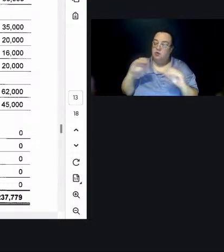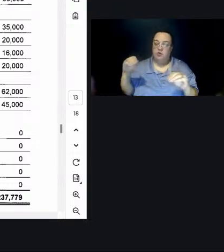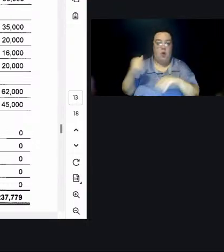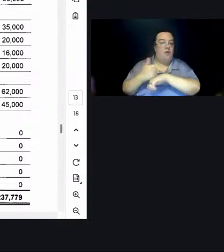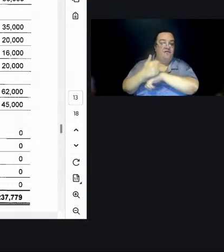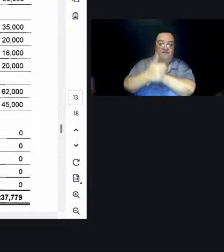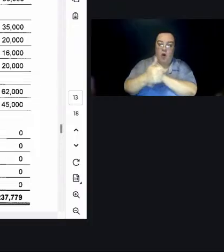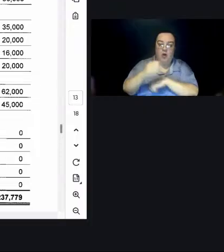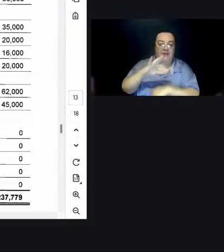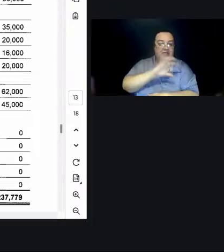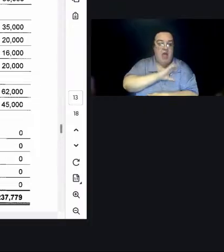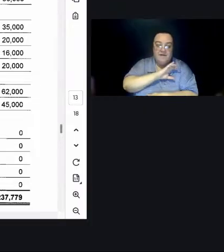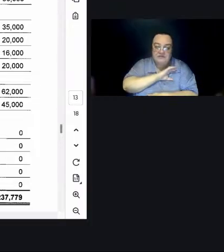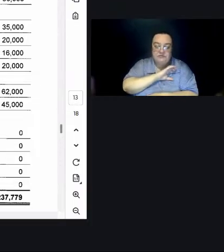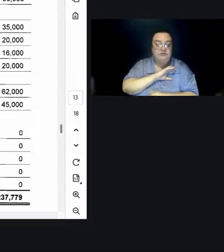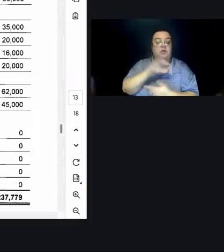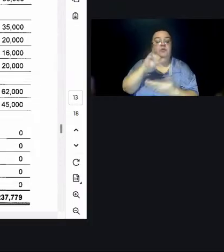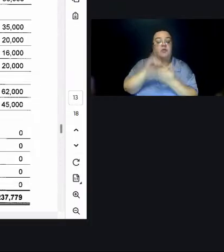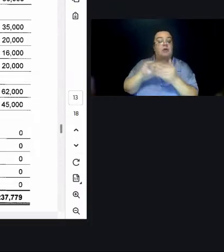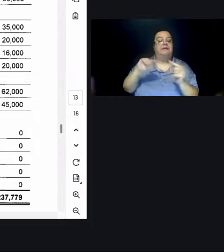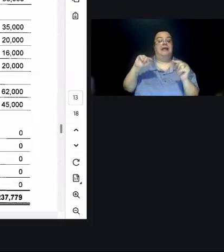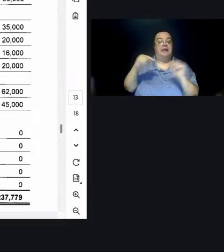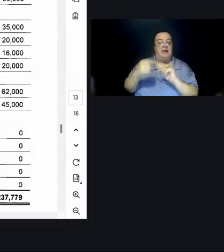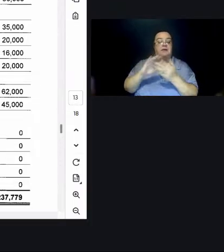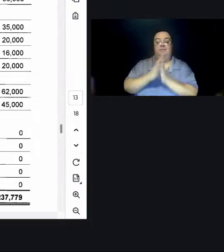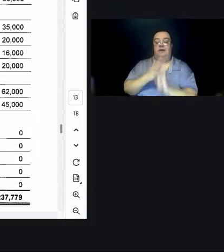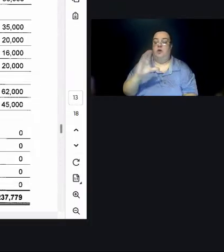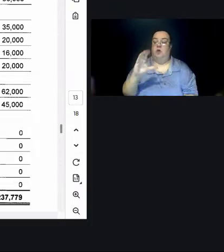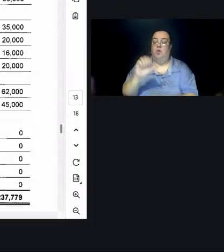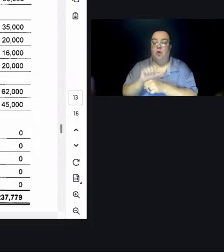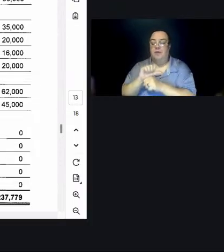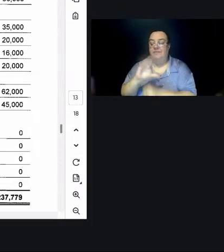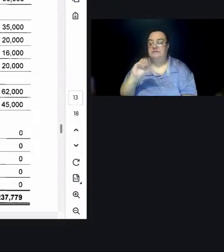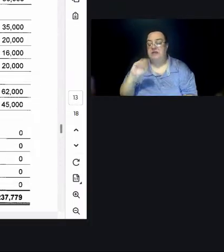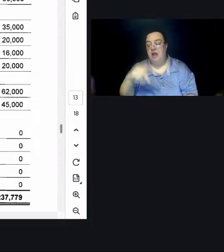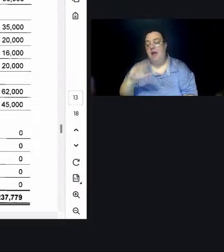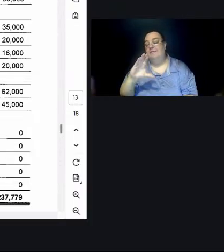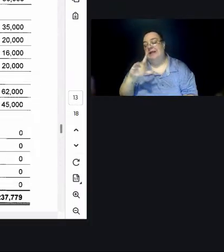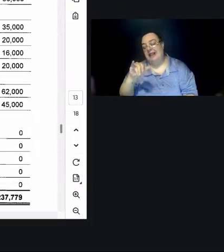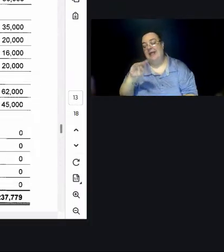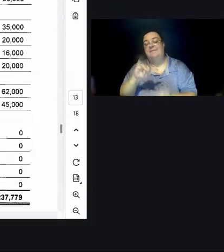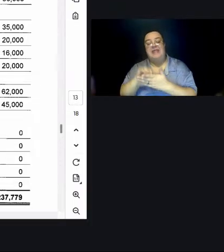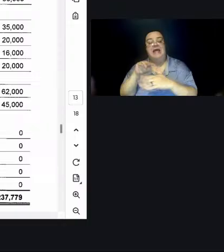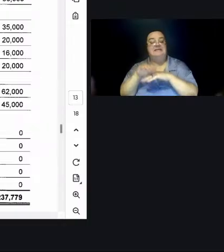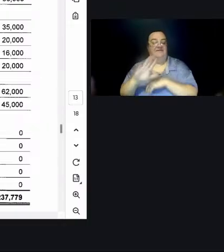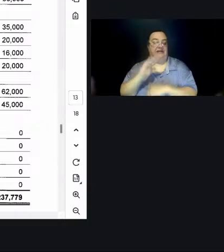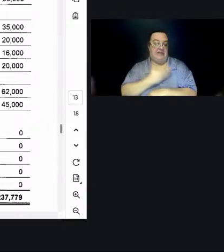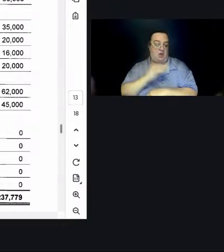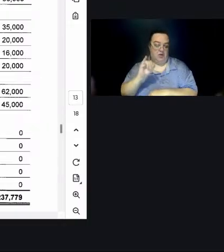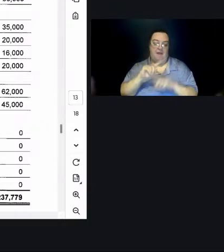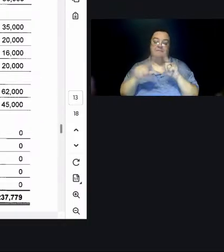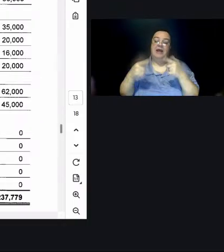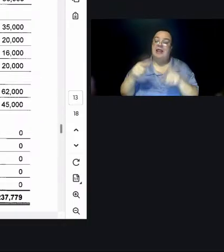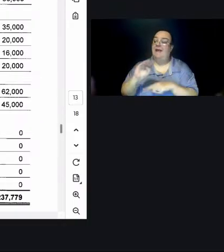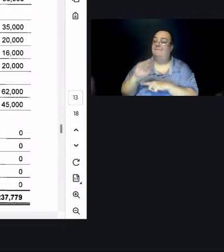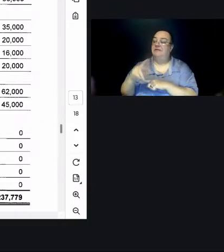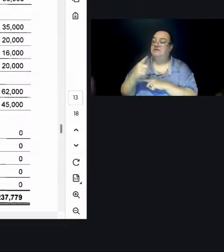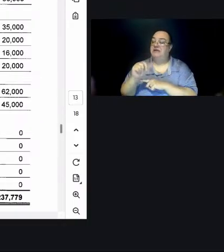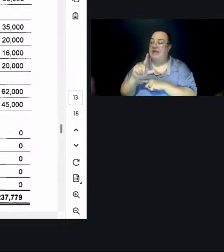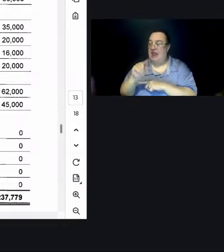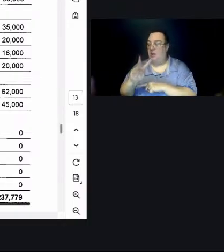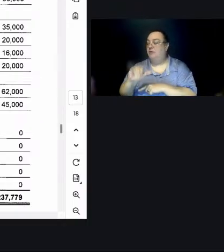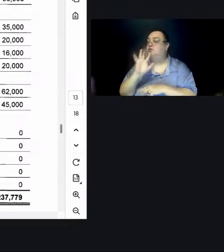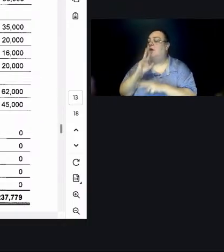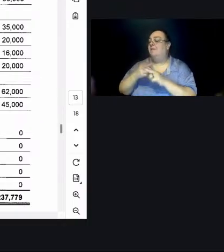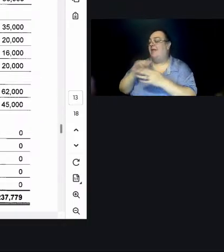So those injuries all become workman's comp claims and affect our insurance. But I'll let Mr. Galloway speak more to that, and then I'll speak to the